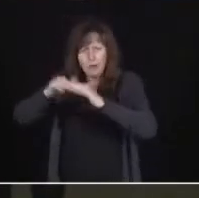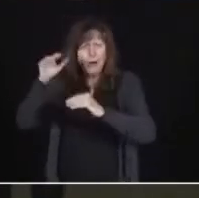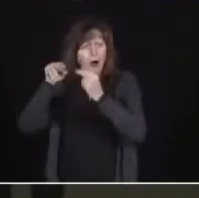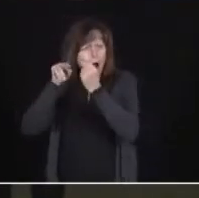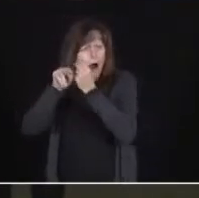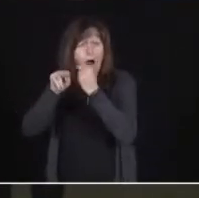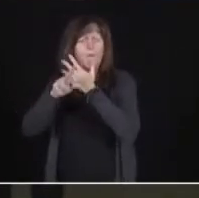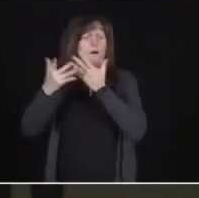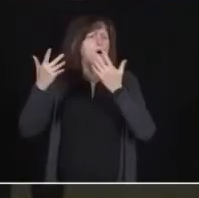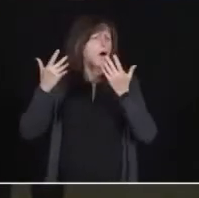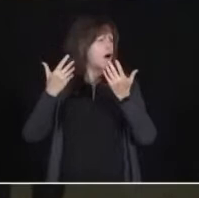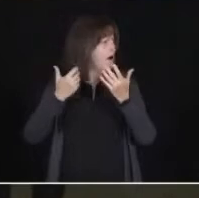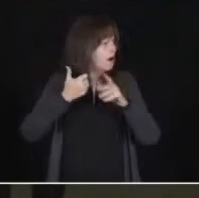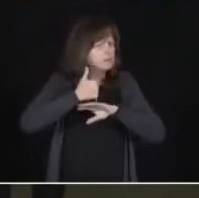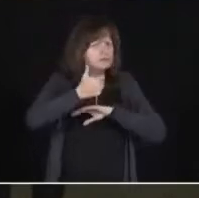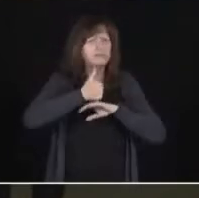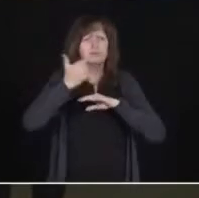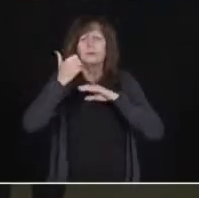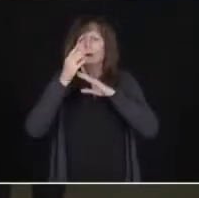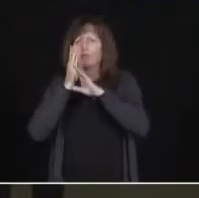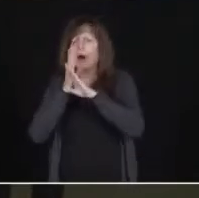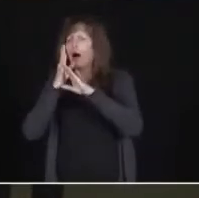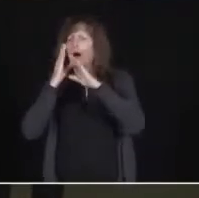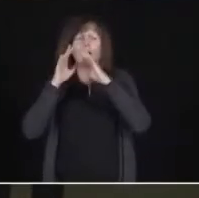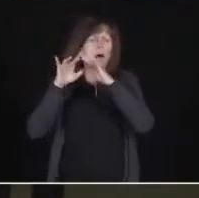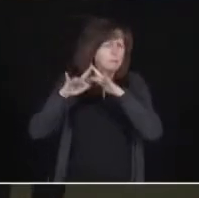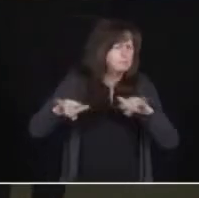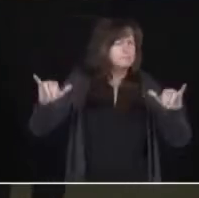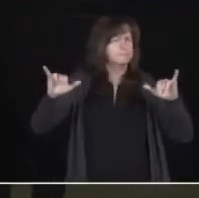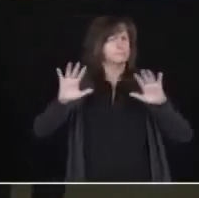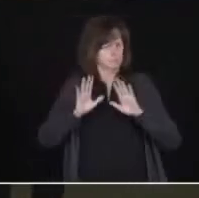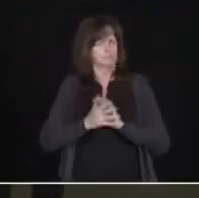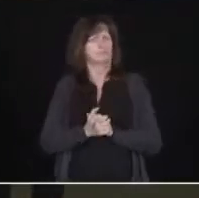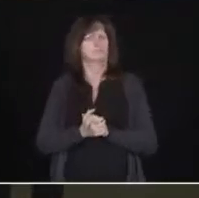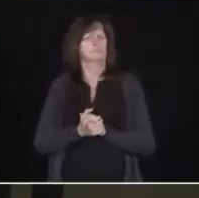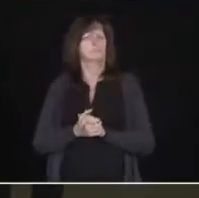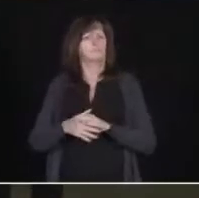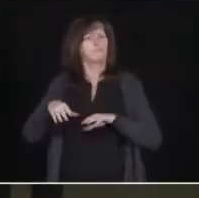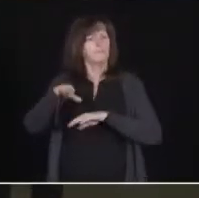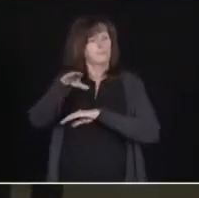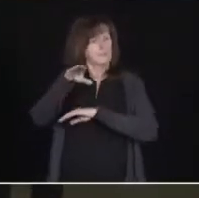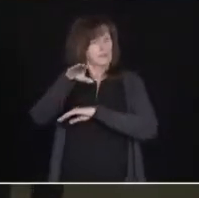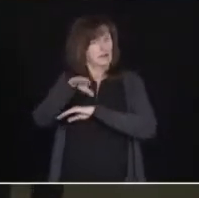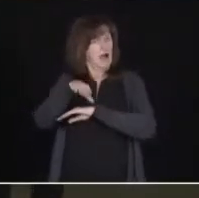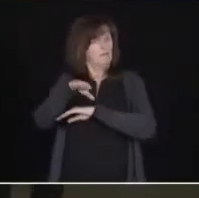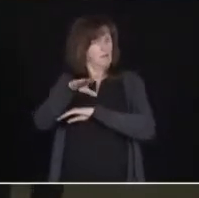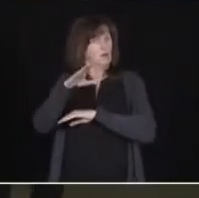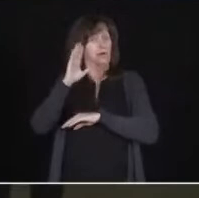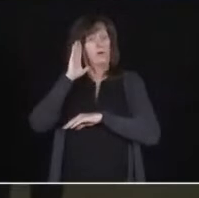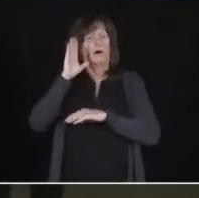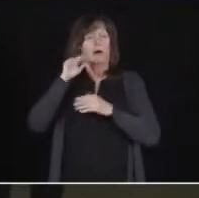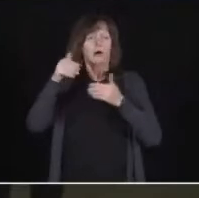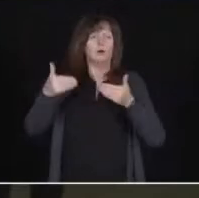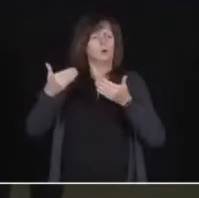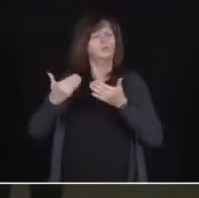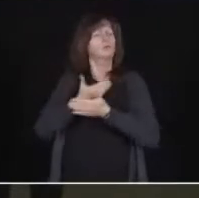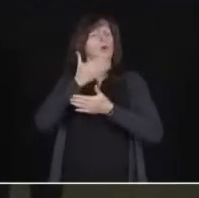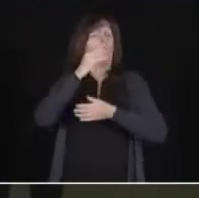communities. And this afternoon, our government introduced the all-new Ontario Rebuilding and Recovery